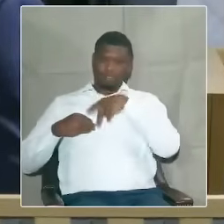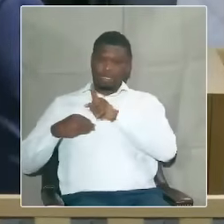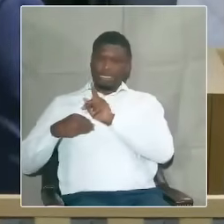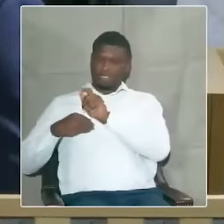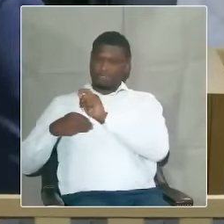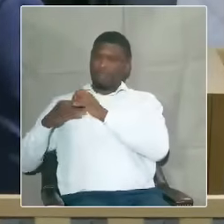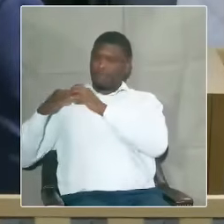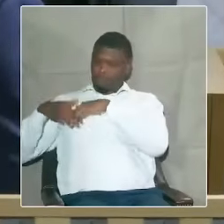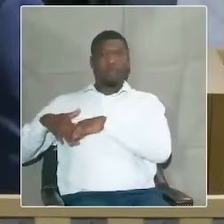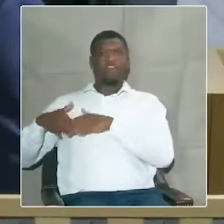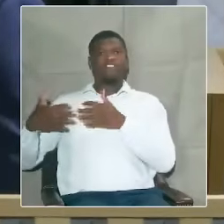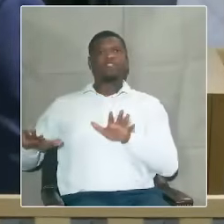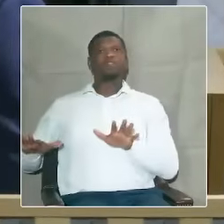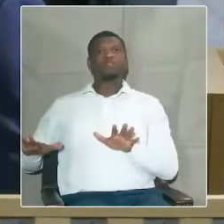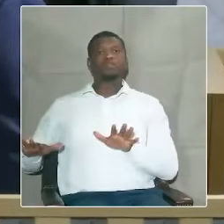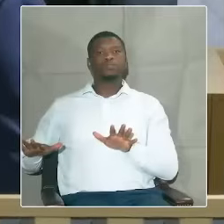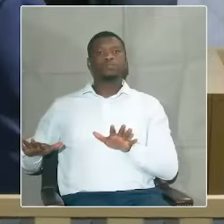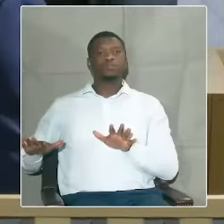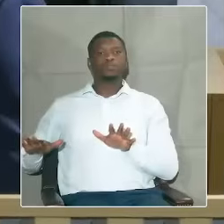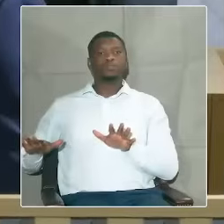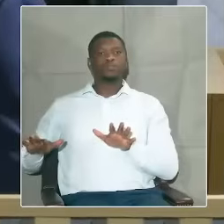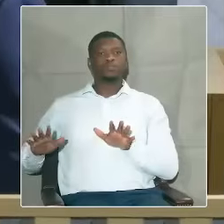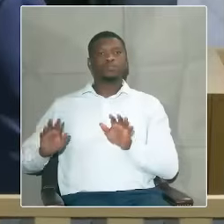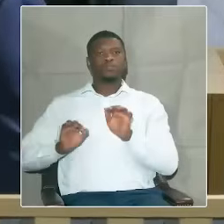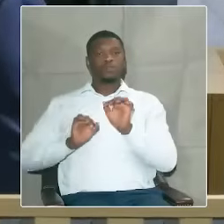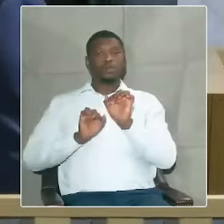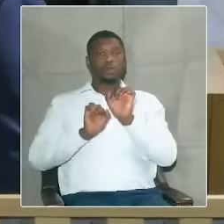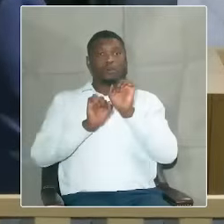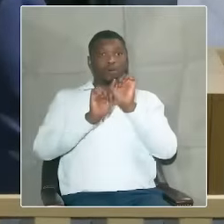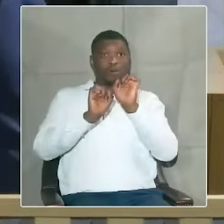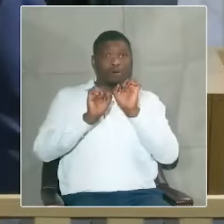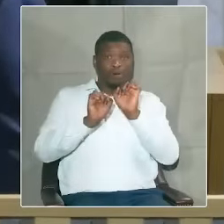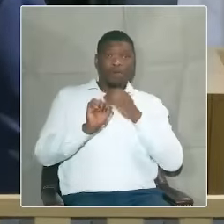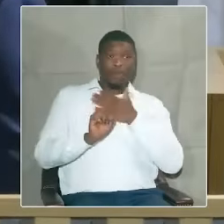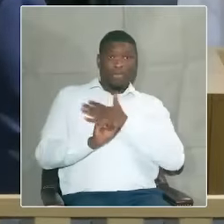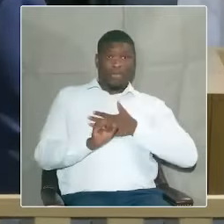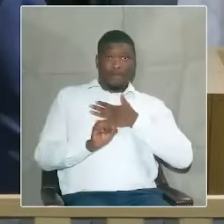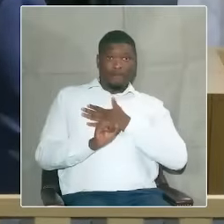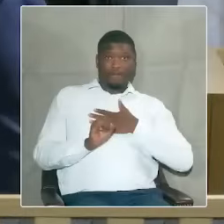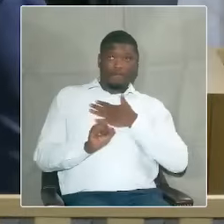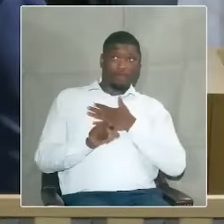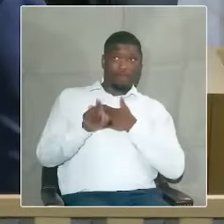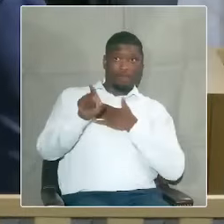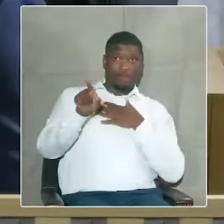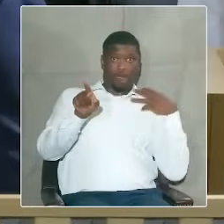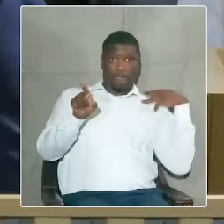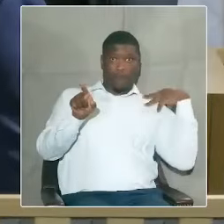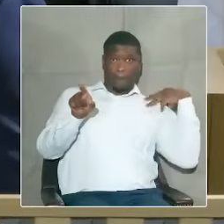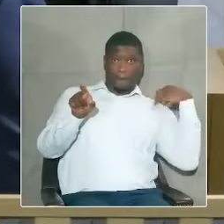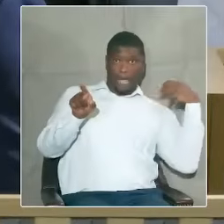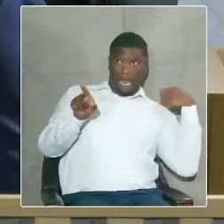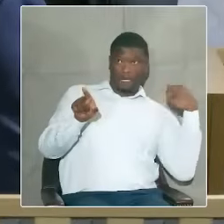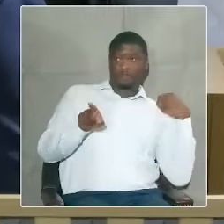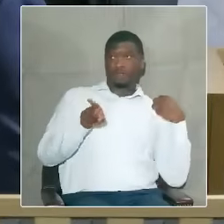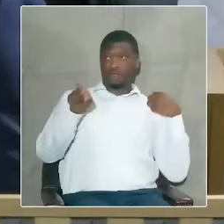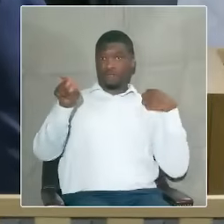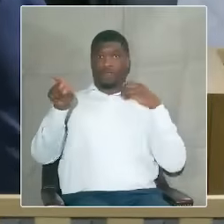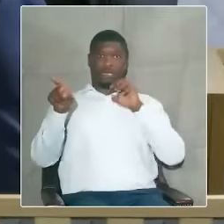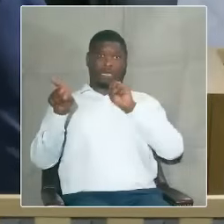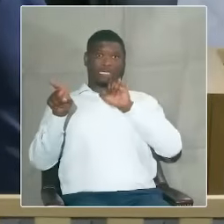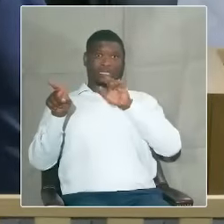be disbanded. Your difference with the minister and indeed even Lieutenant General